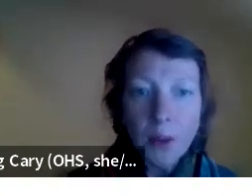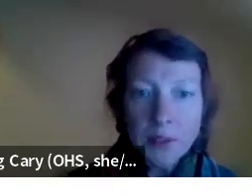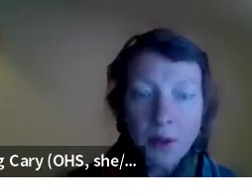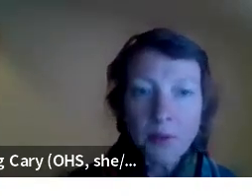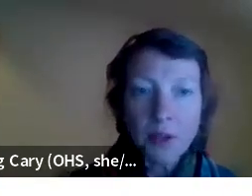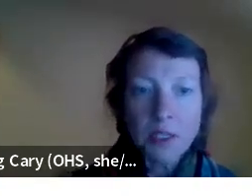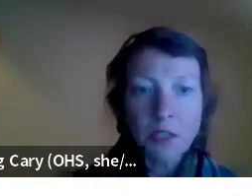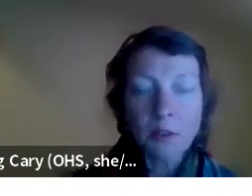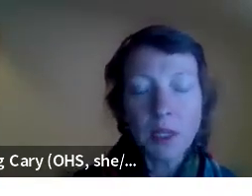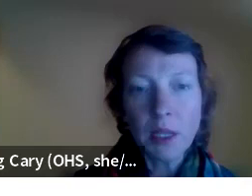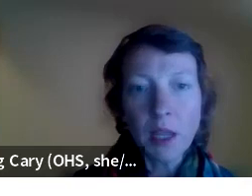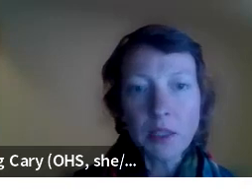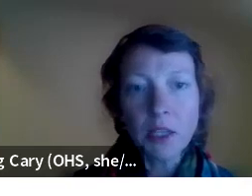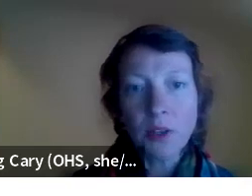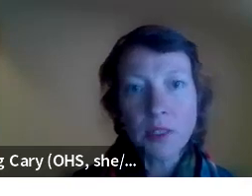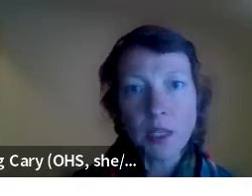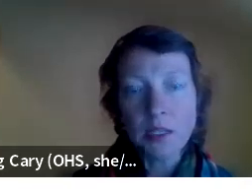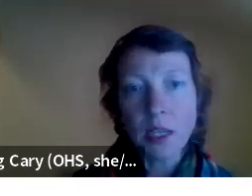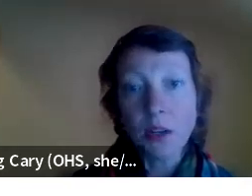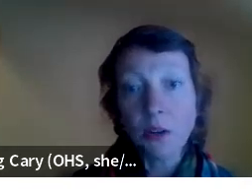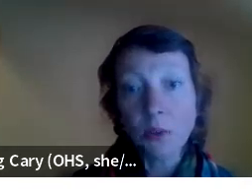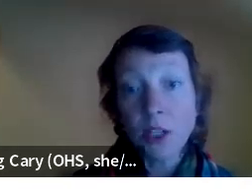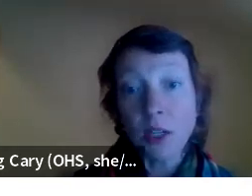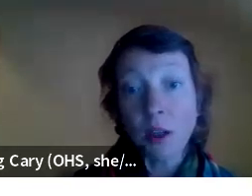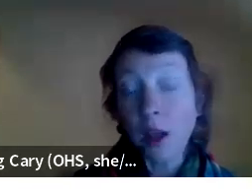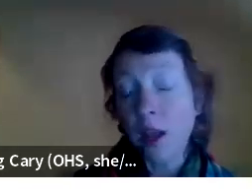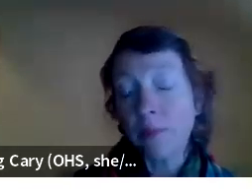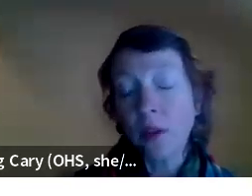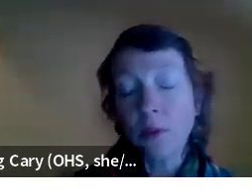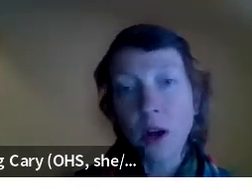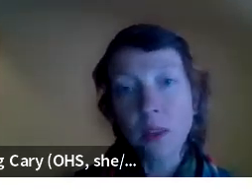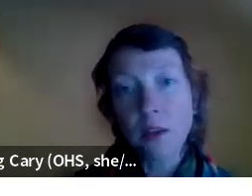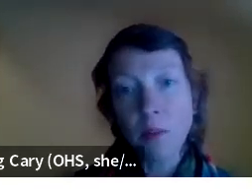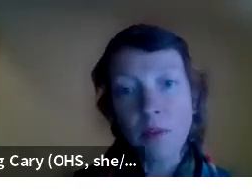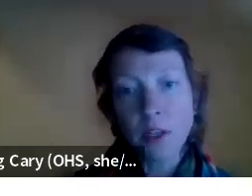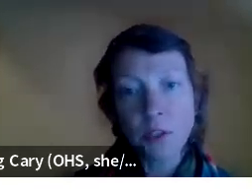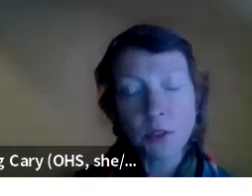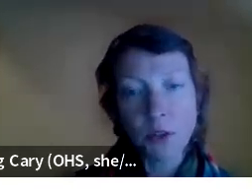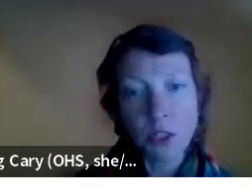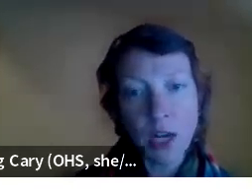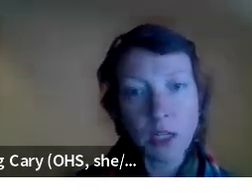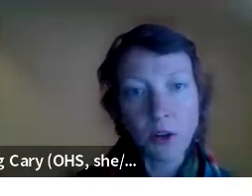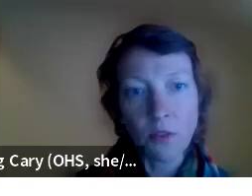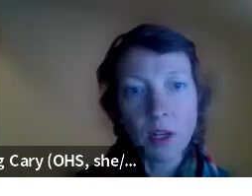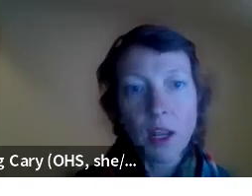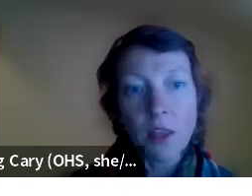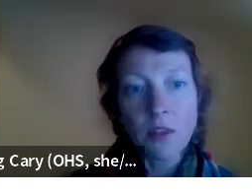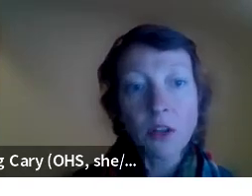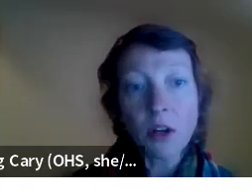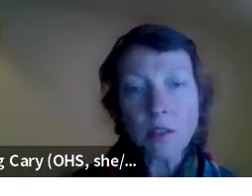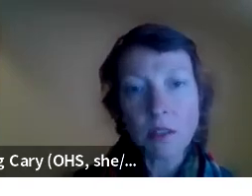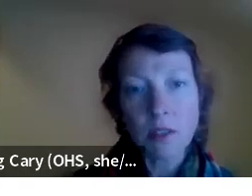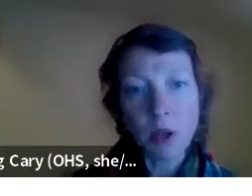And also, there continue to be differences in region regarding the number of individuals who are contracting COVID.